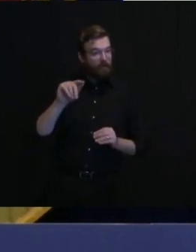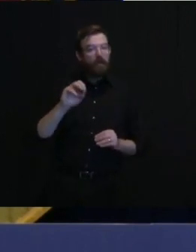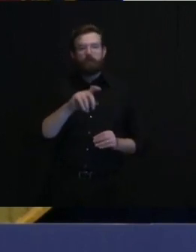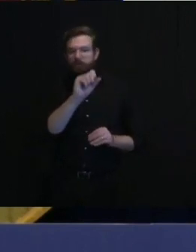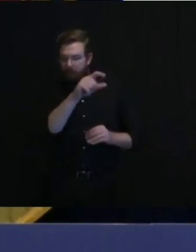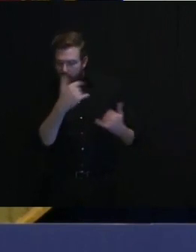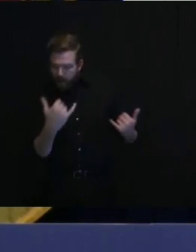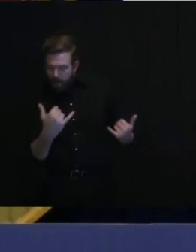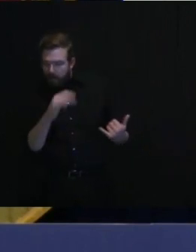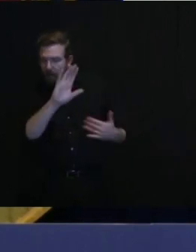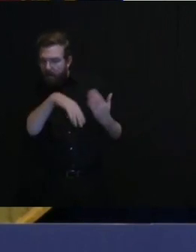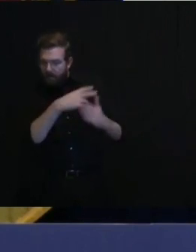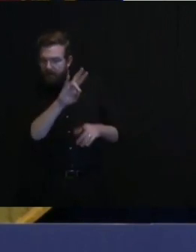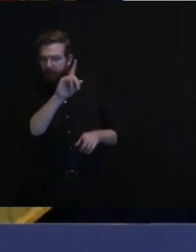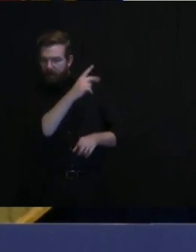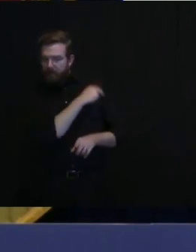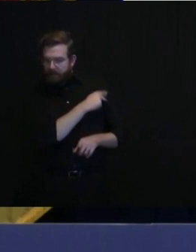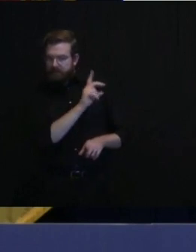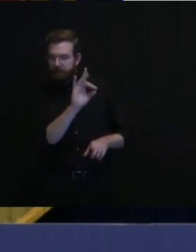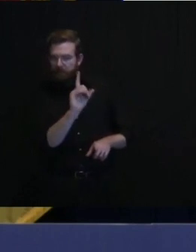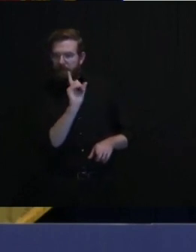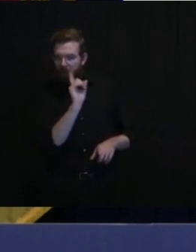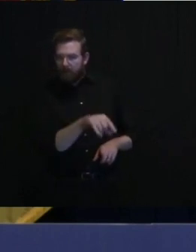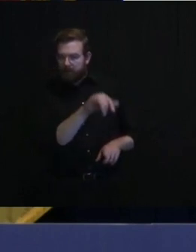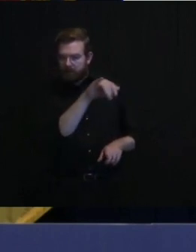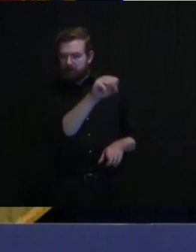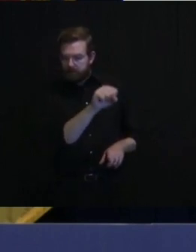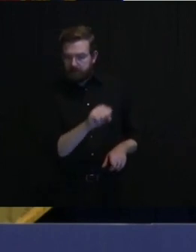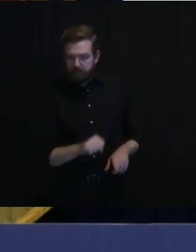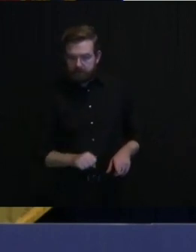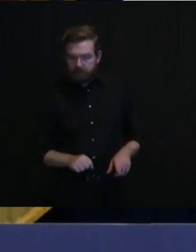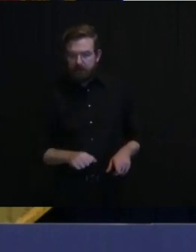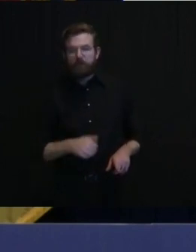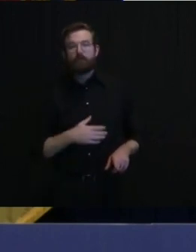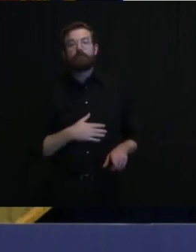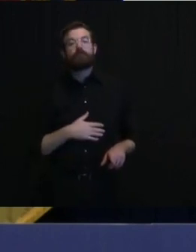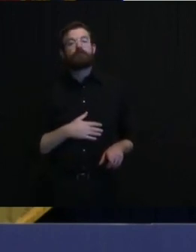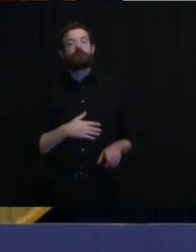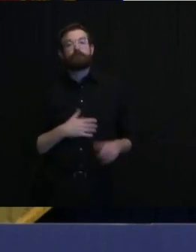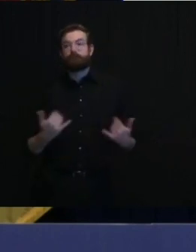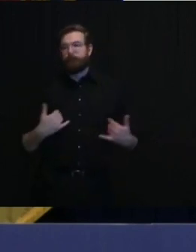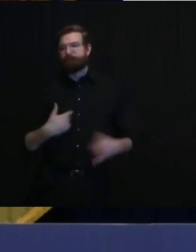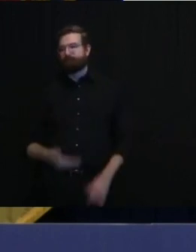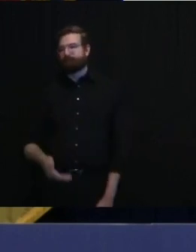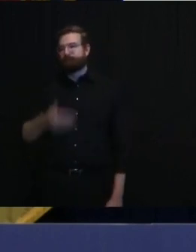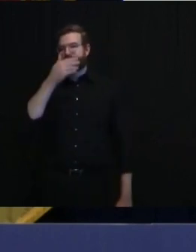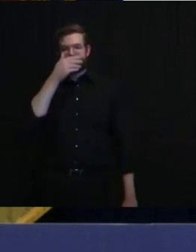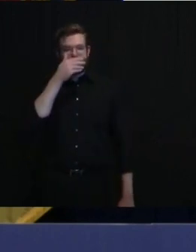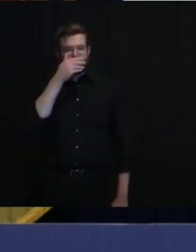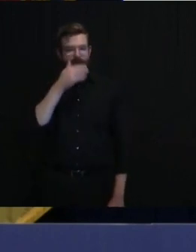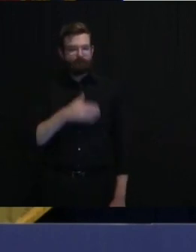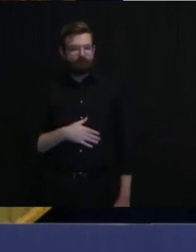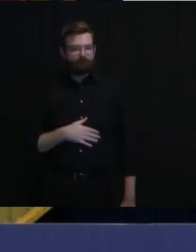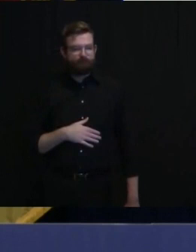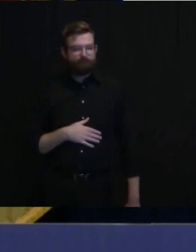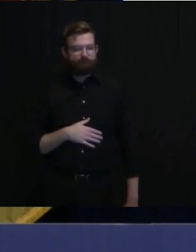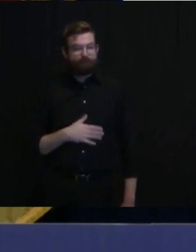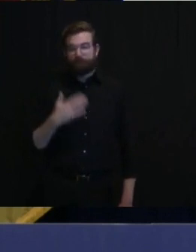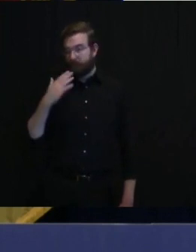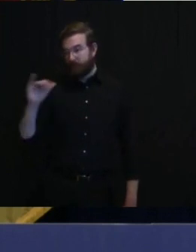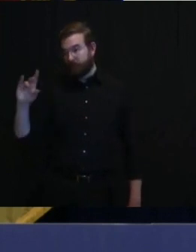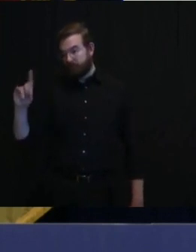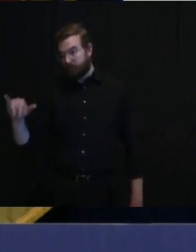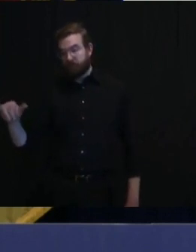thank Judy and Tina, as always. Jared, happy birthday. Enjoy. Say hi to Mary and the little guy. Matt, thank you, and Mahan for